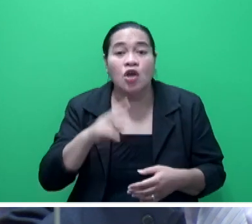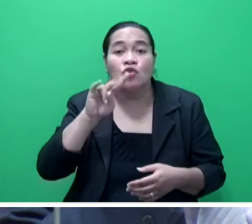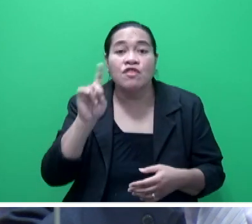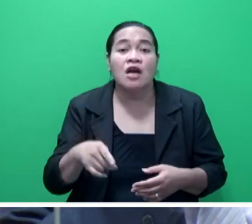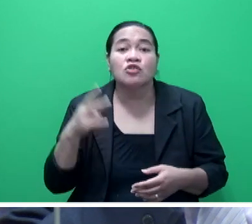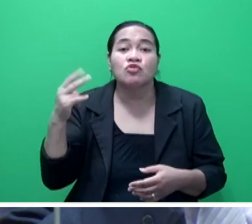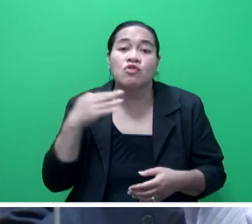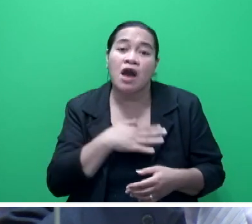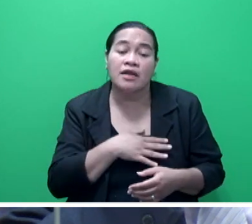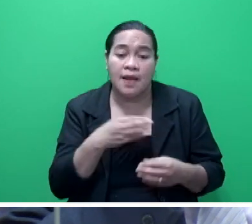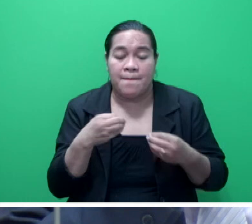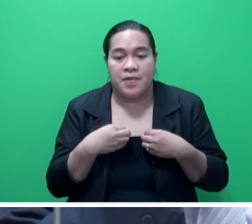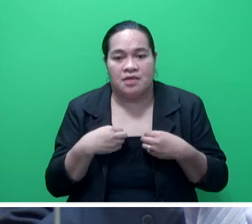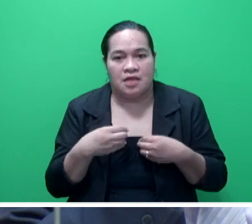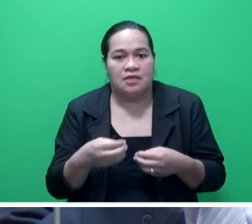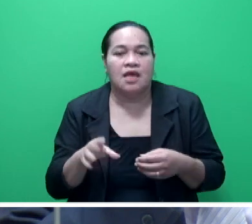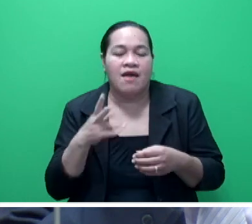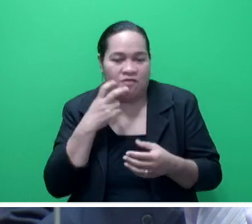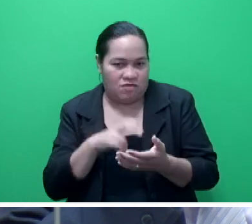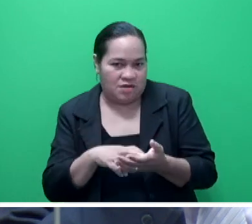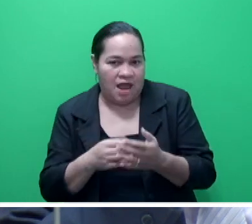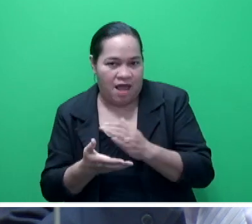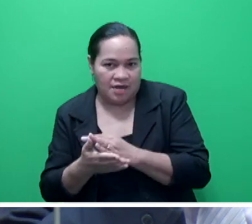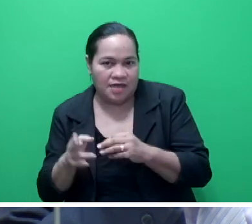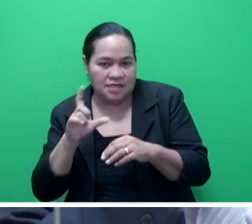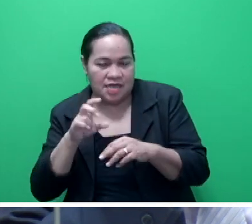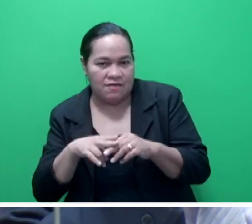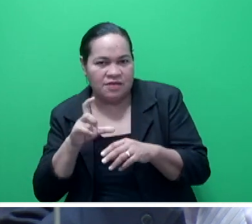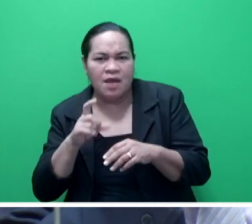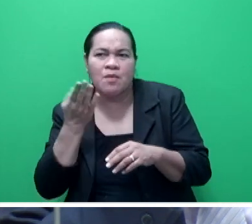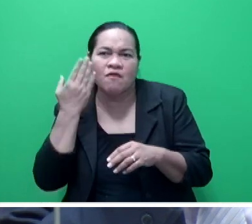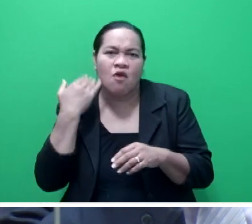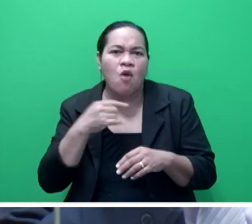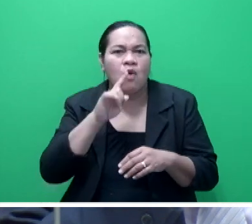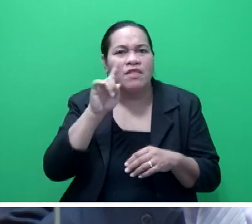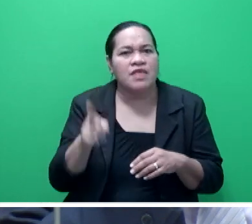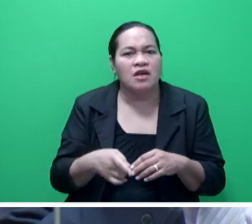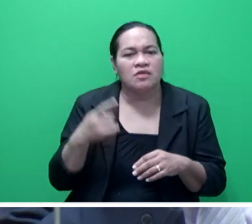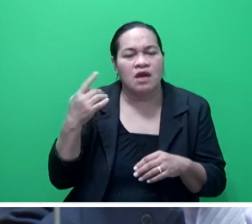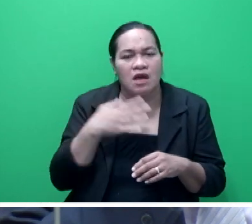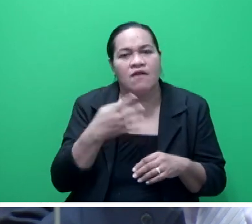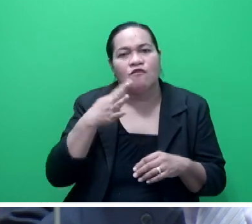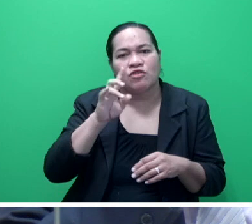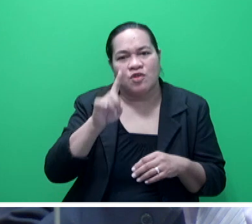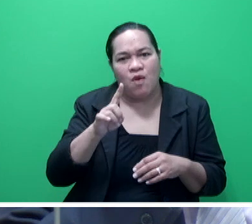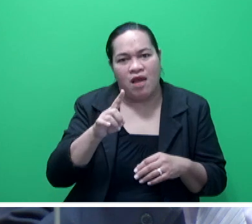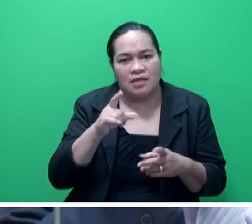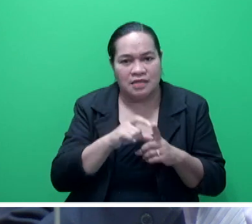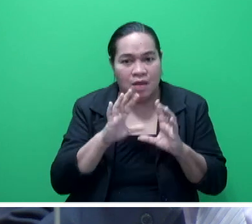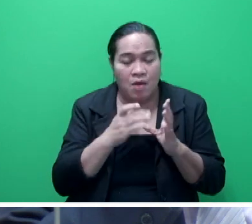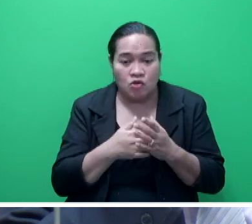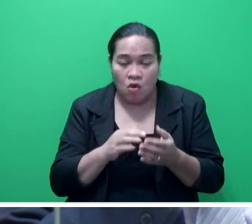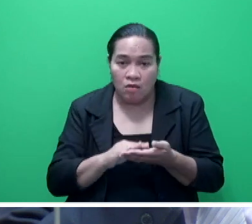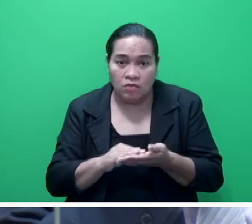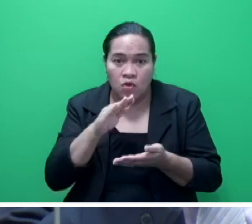that are registered under the CFC compared to 1,741 in December 2021. This is an increase of